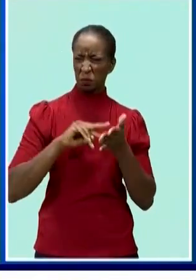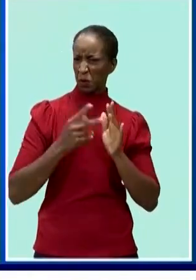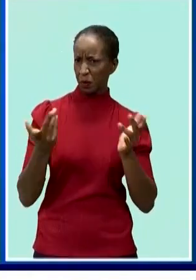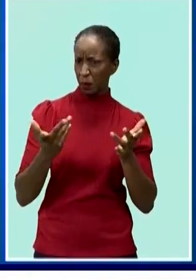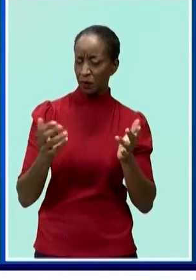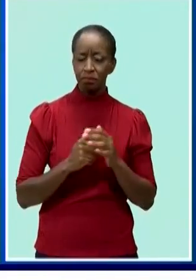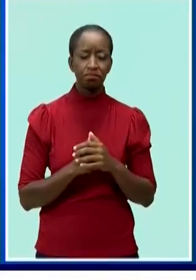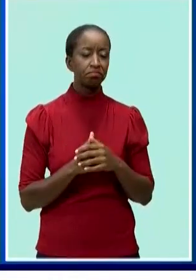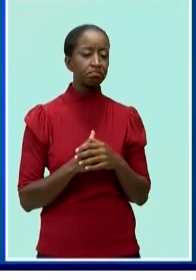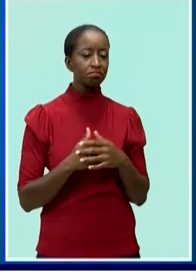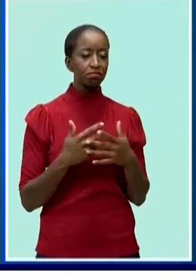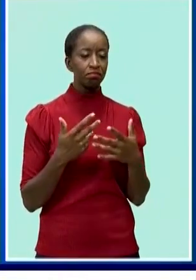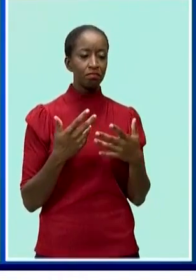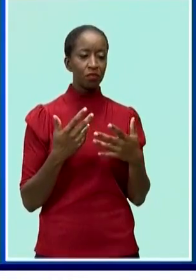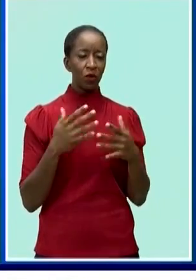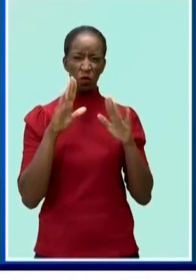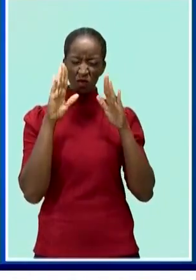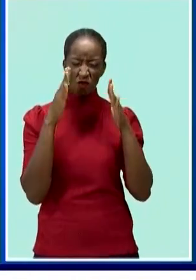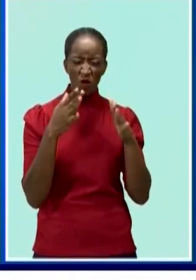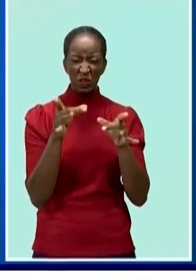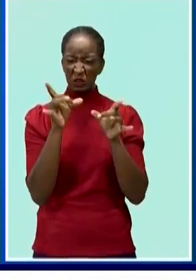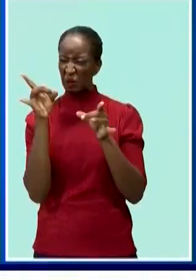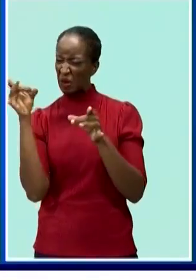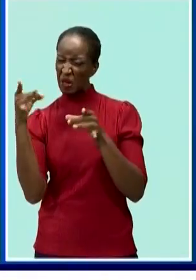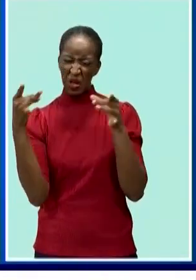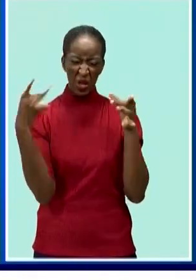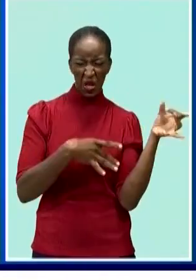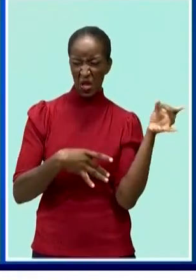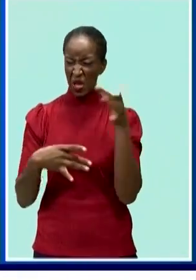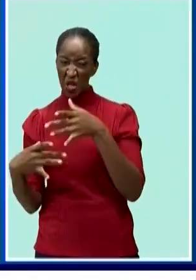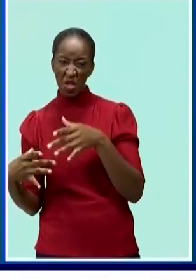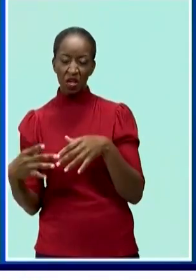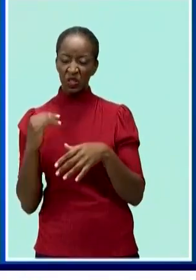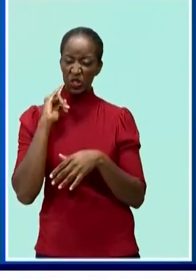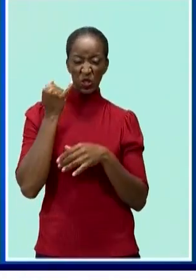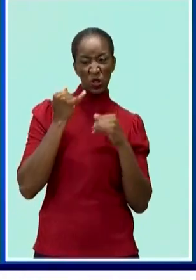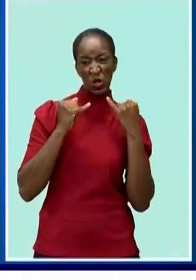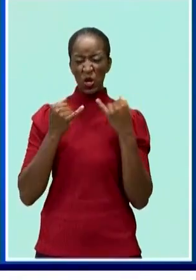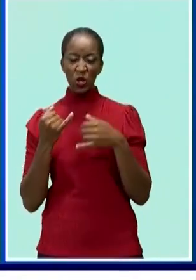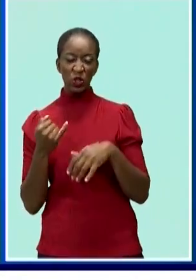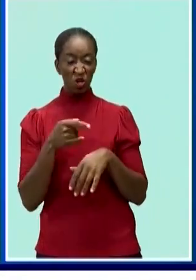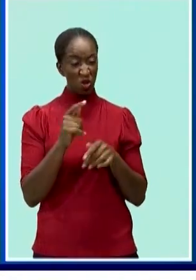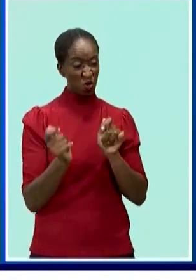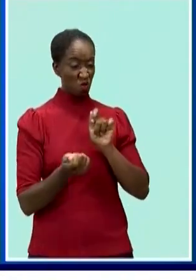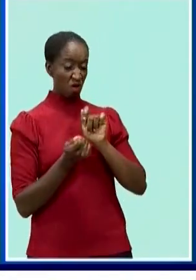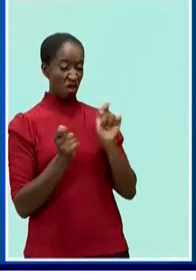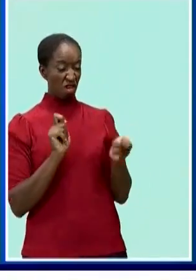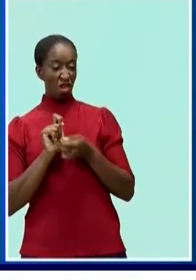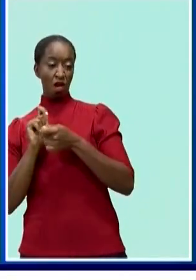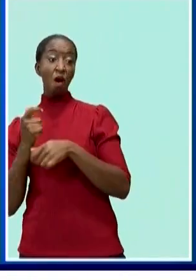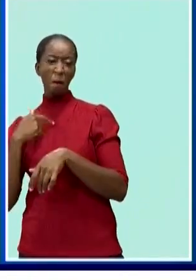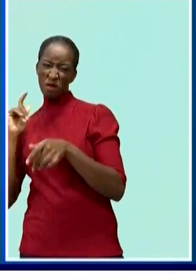live with envy, we live with spite. I'm going to get back at you, I don't like you. We live